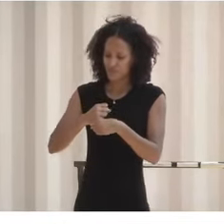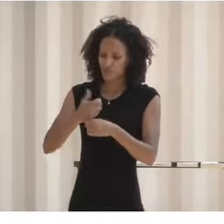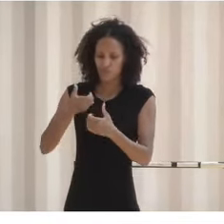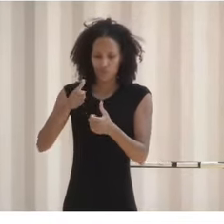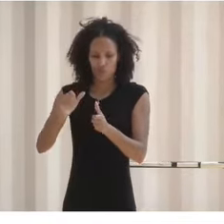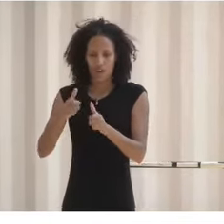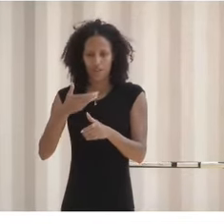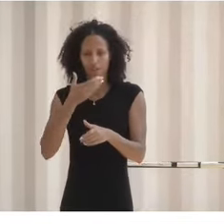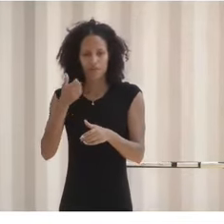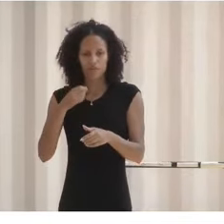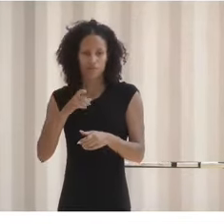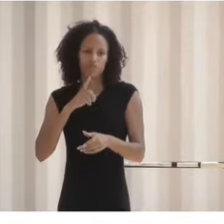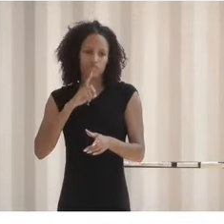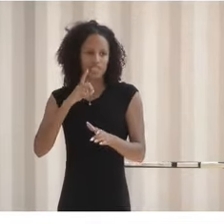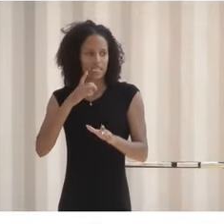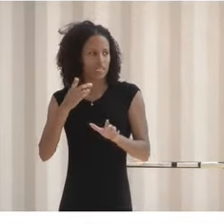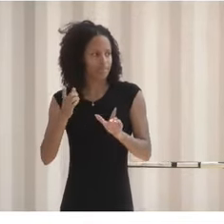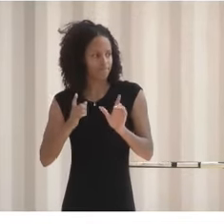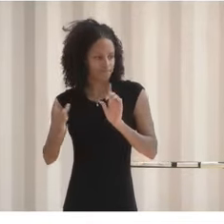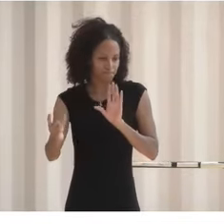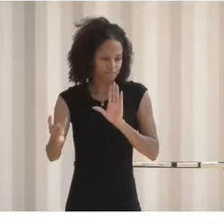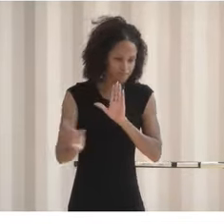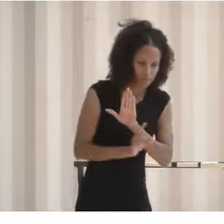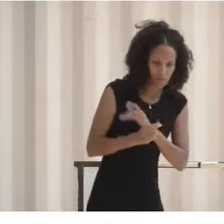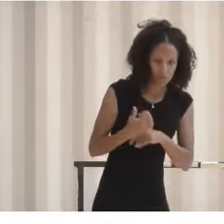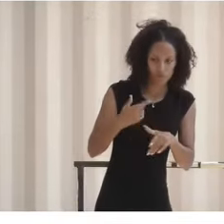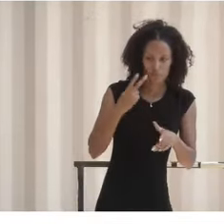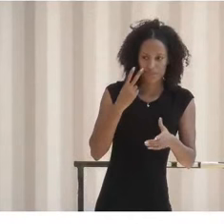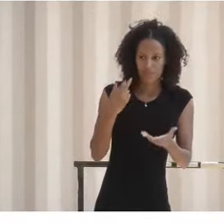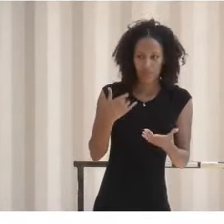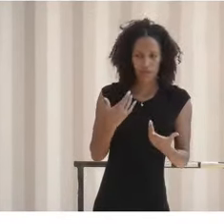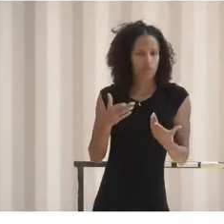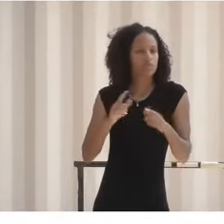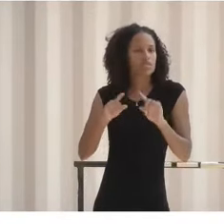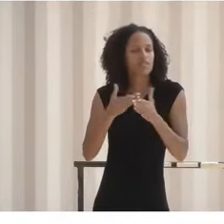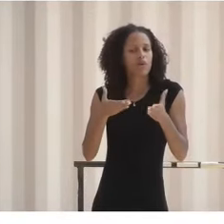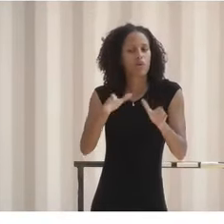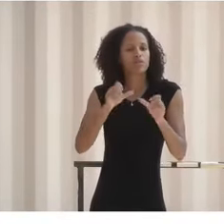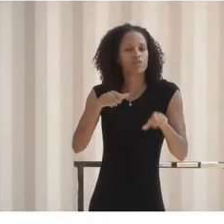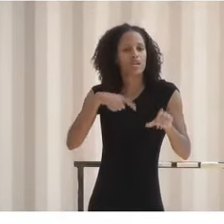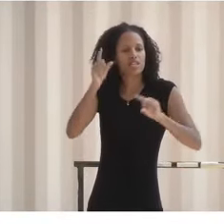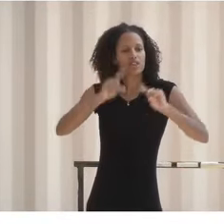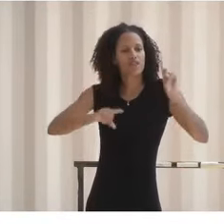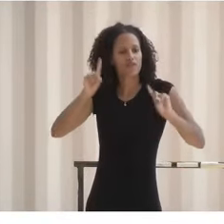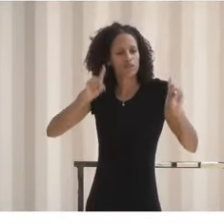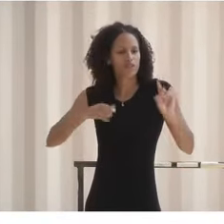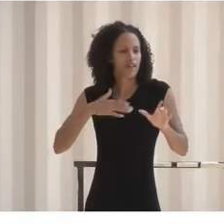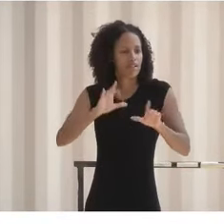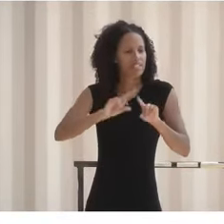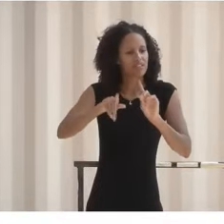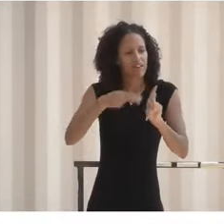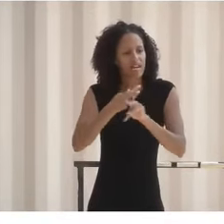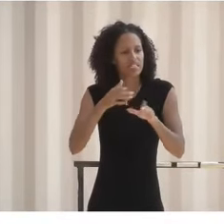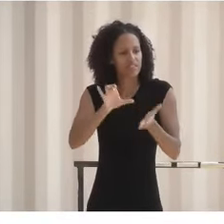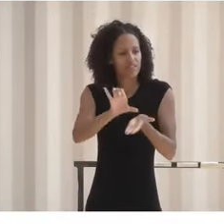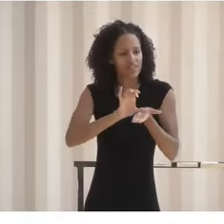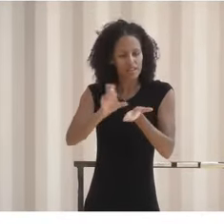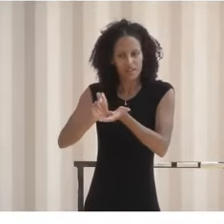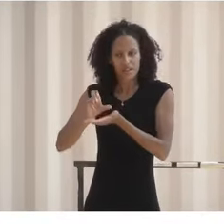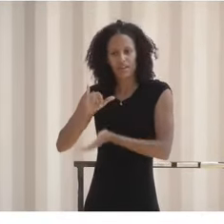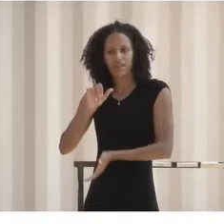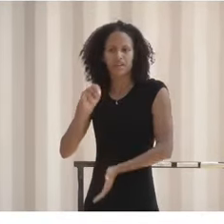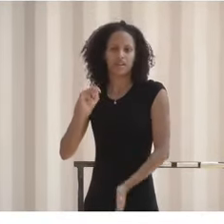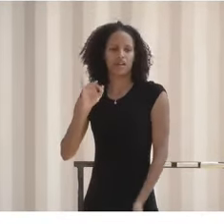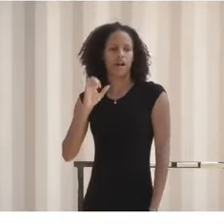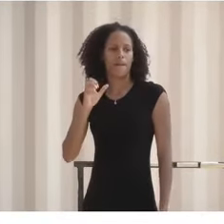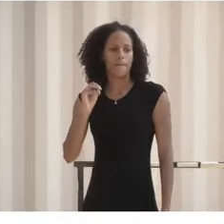interventions to ensure that we can try and empower communities for them to be able to diversify income. And we are working with women